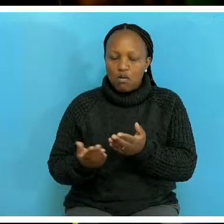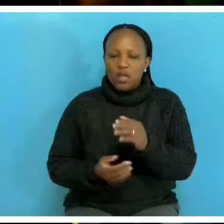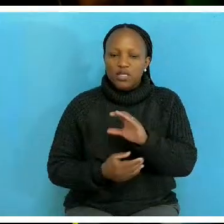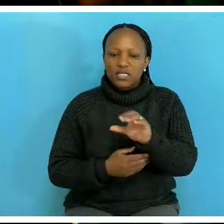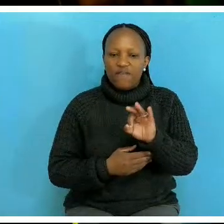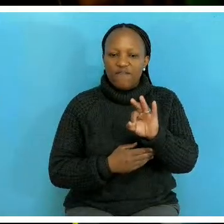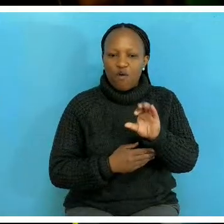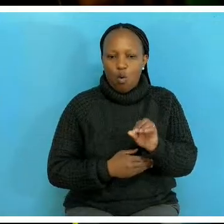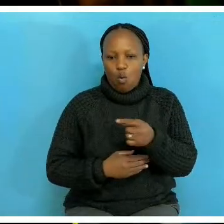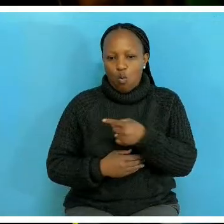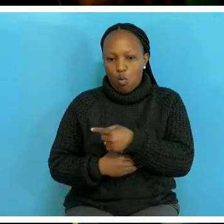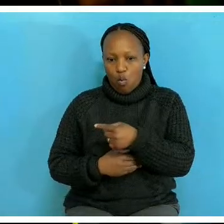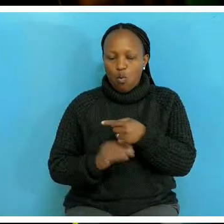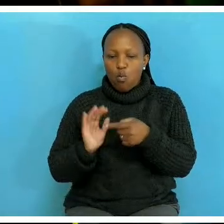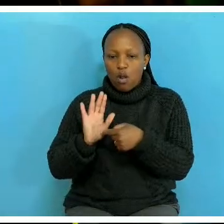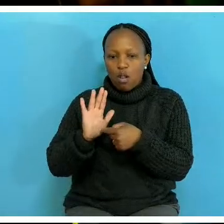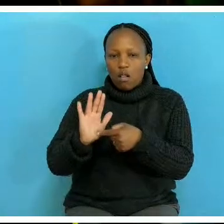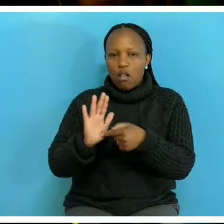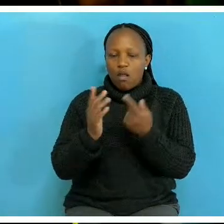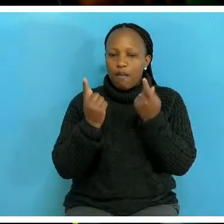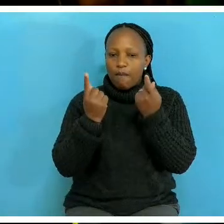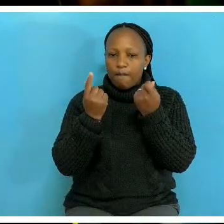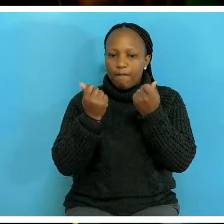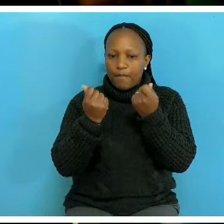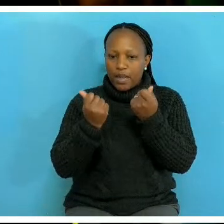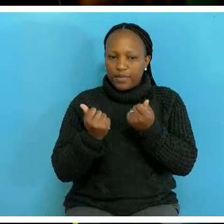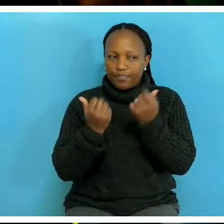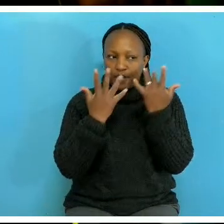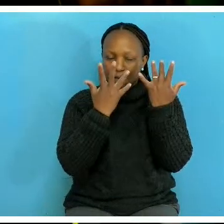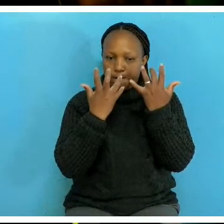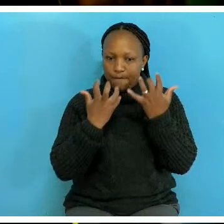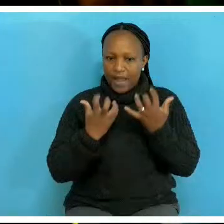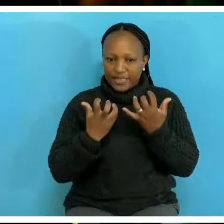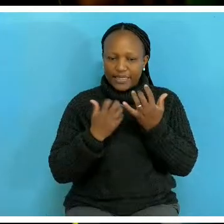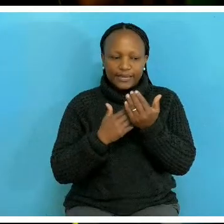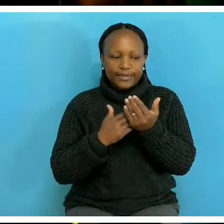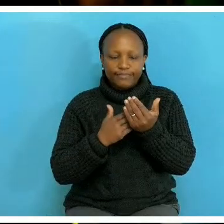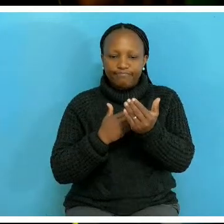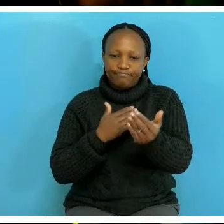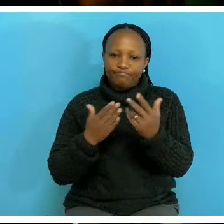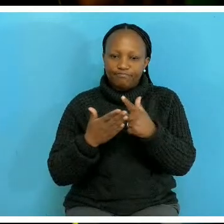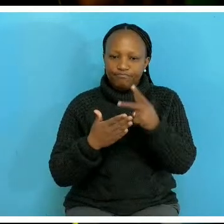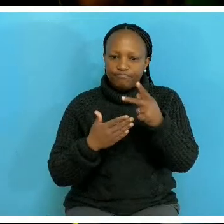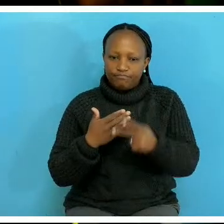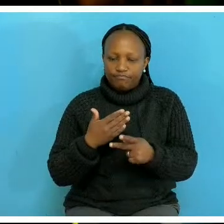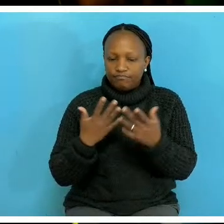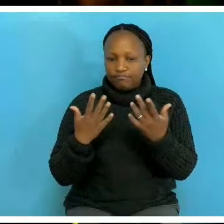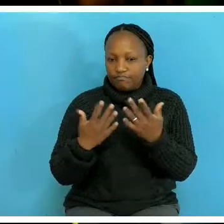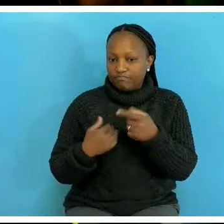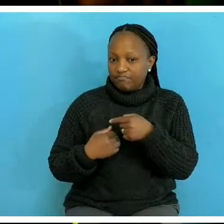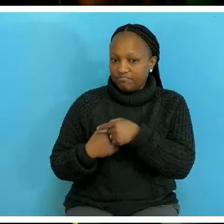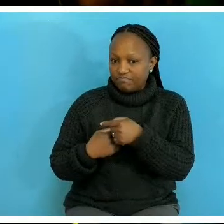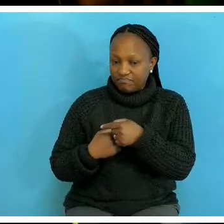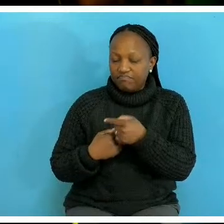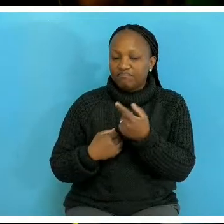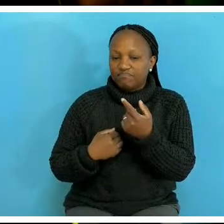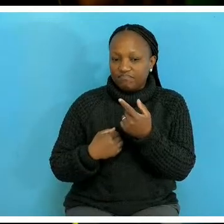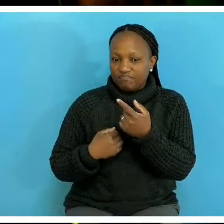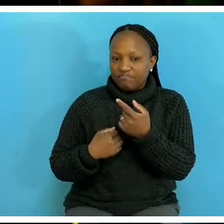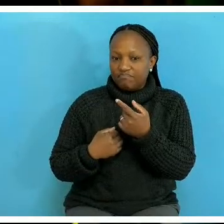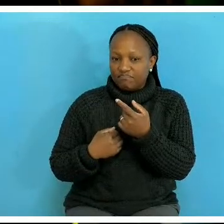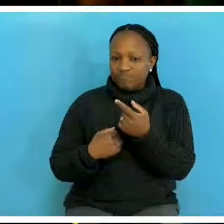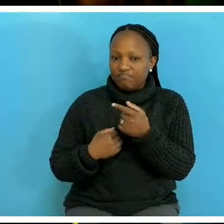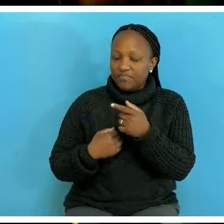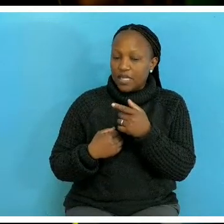CFO. She will show you the budgets moving forward for the project from a TASA's point of view.